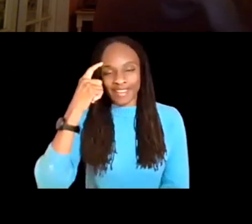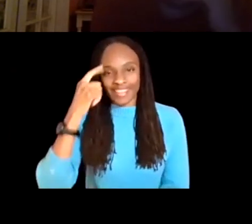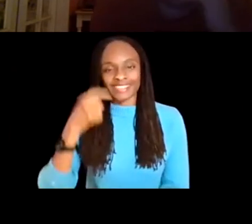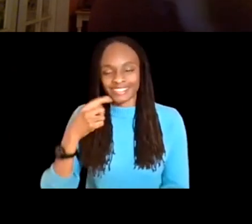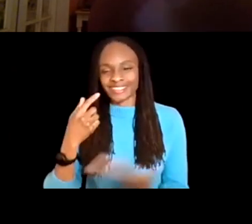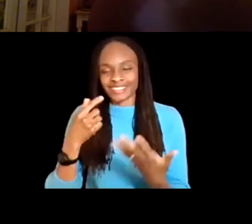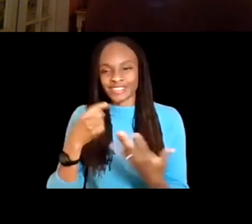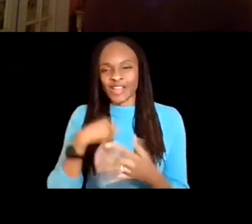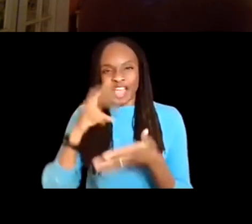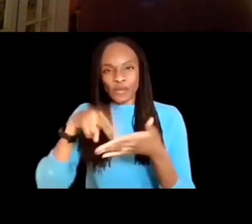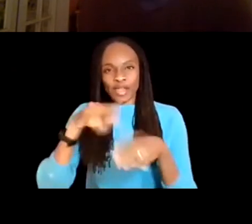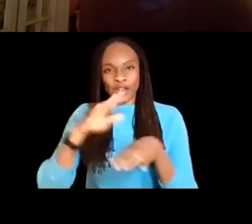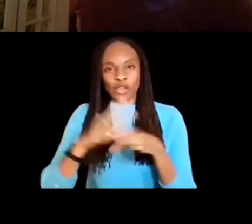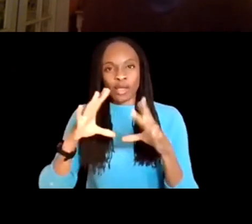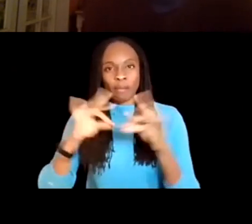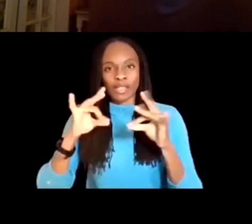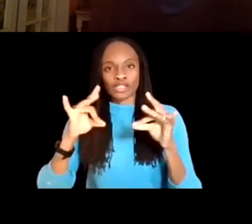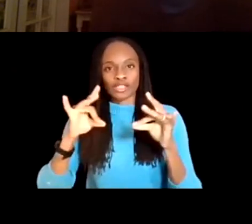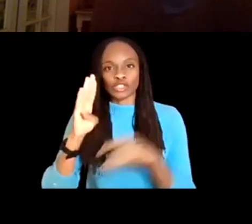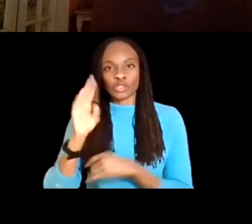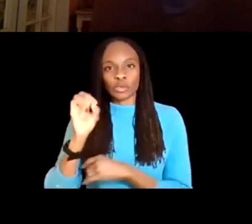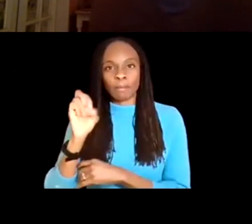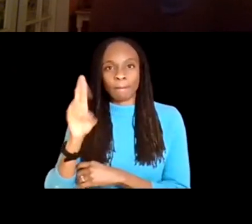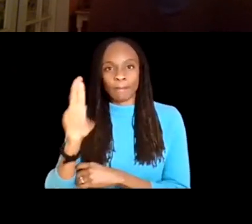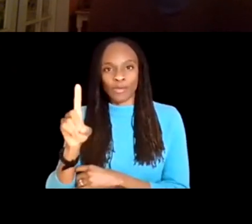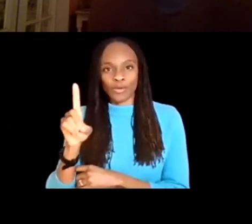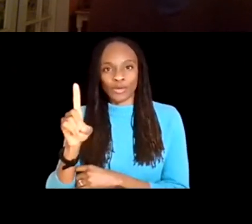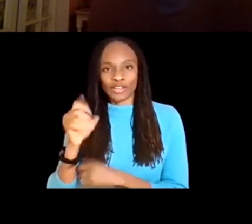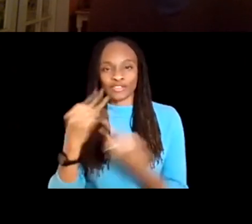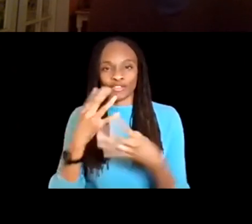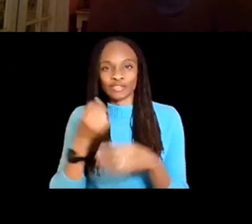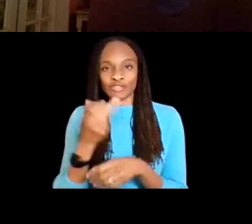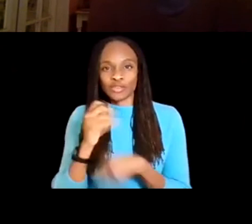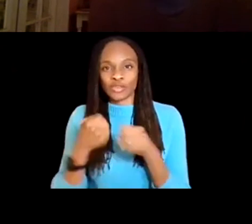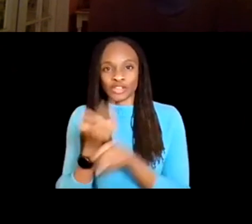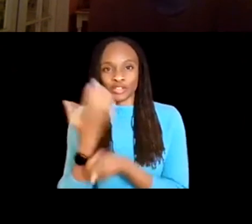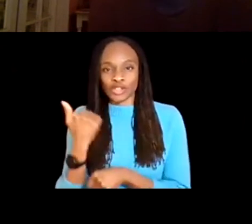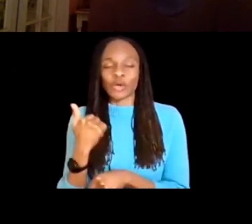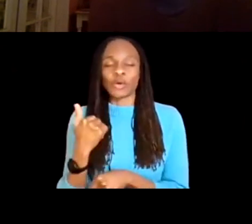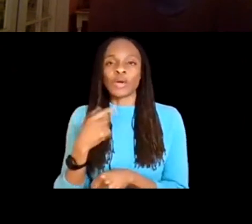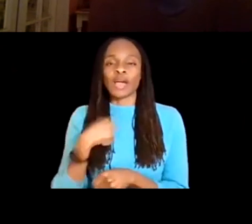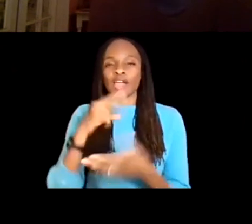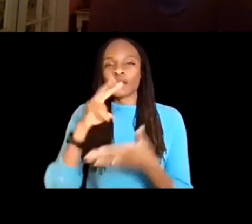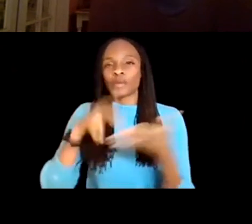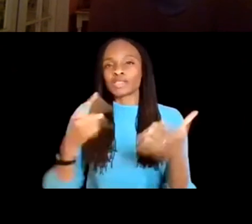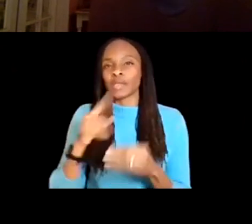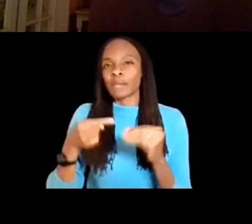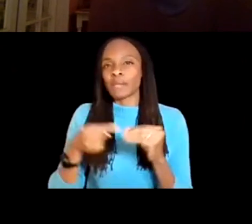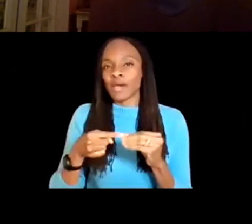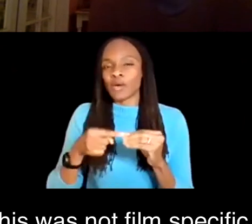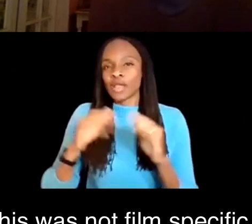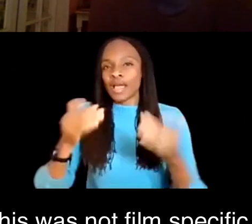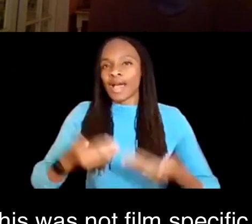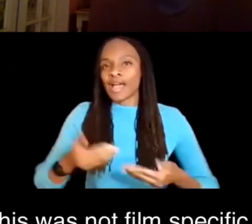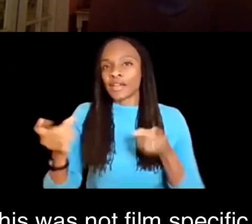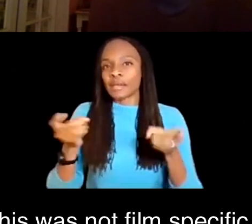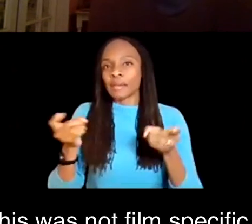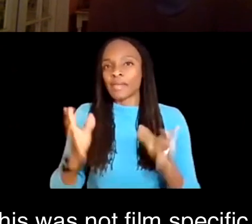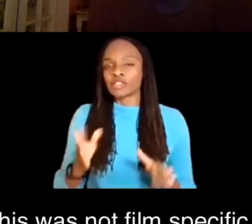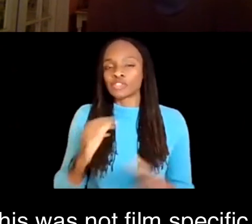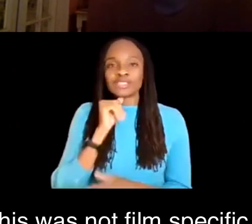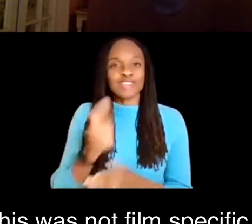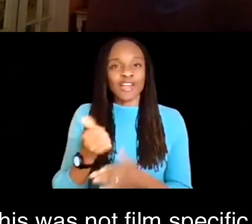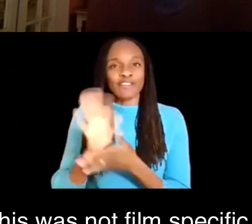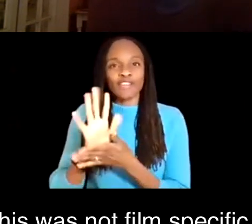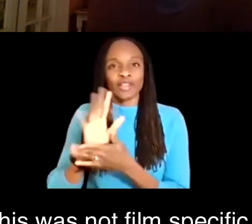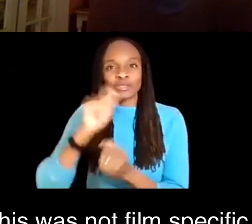and it really rankled me. I was reading something about, I think it was hiring managers. This was not film specific,